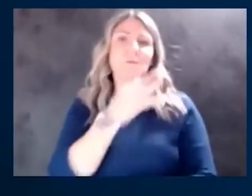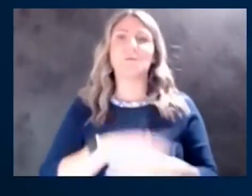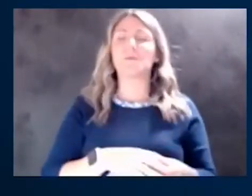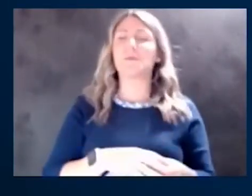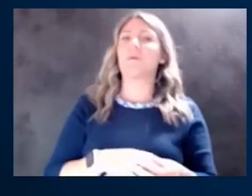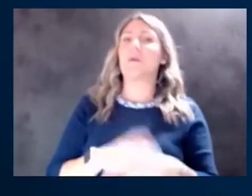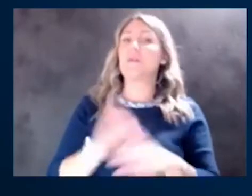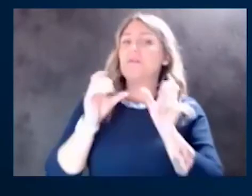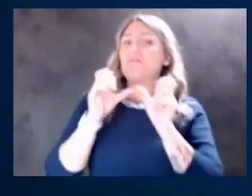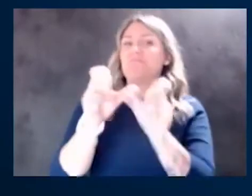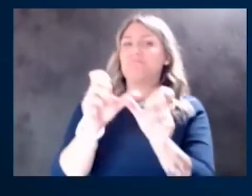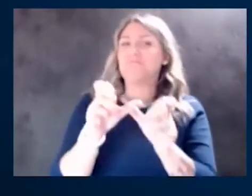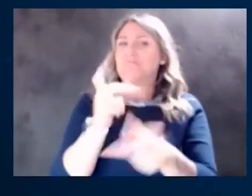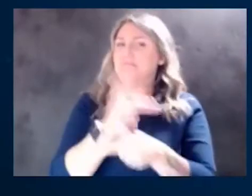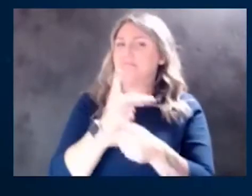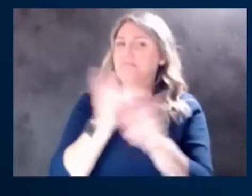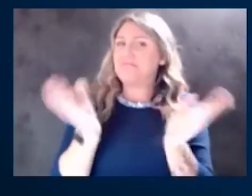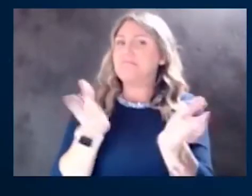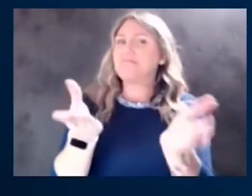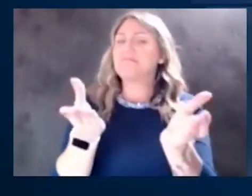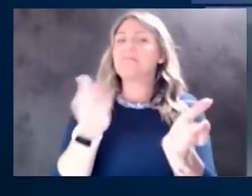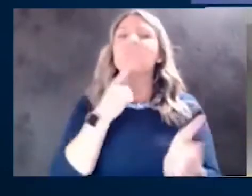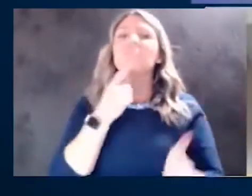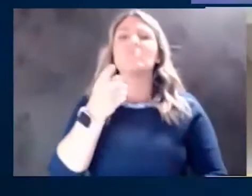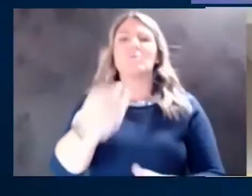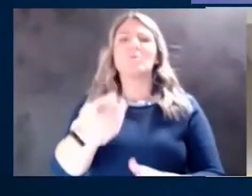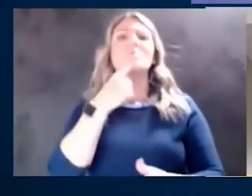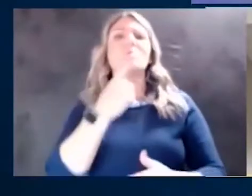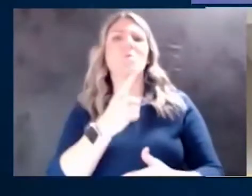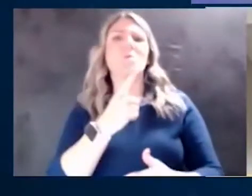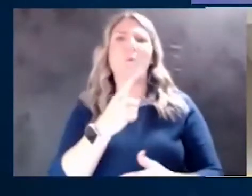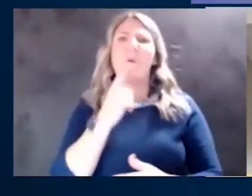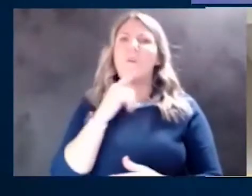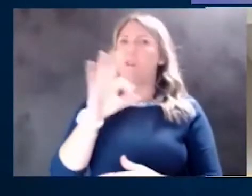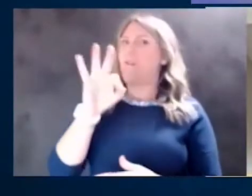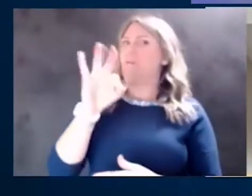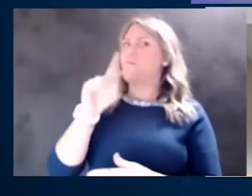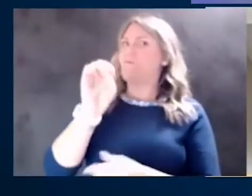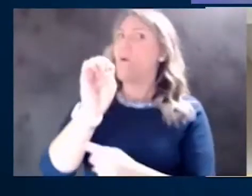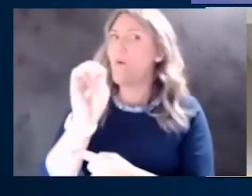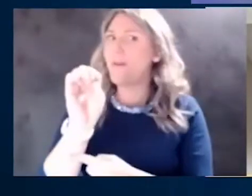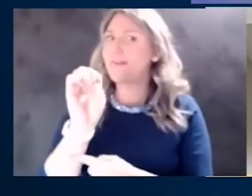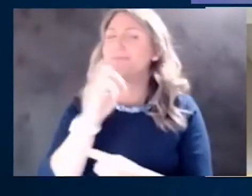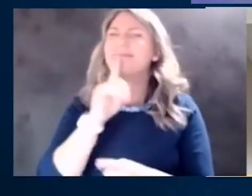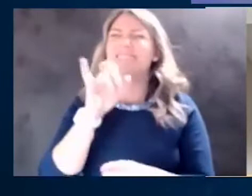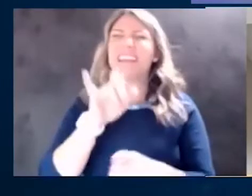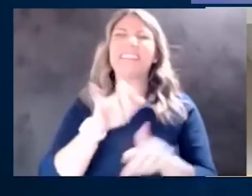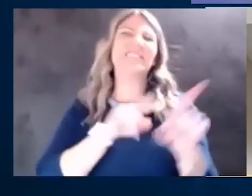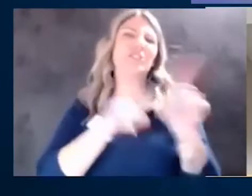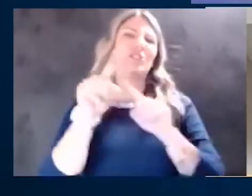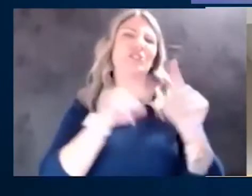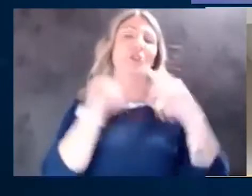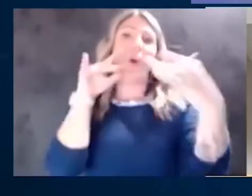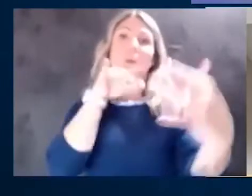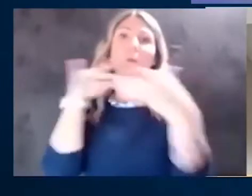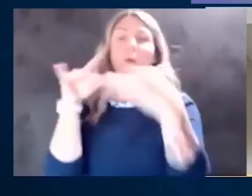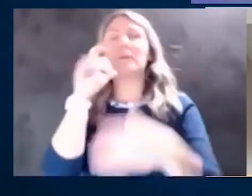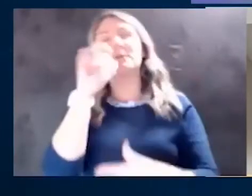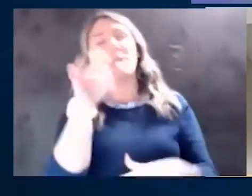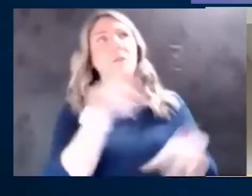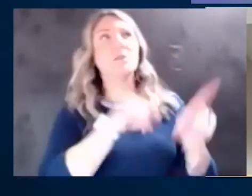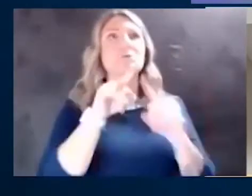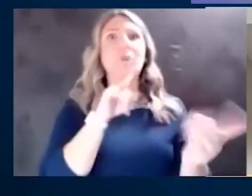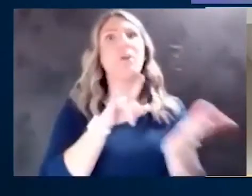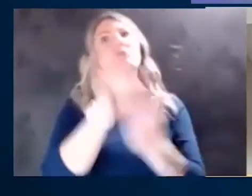Remember, be the Force. Well done here. Okay, that's a Star Wars reference, not Star Trek. Don't worry, I'll take care of you Star Trekkies out